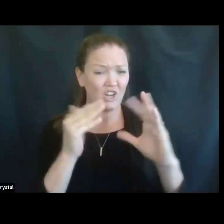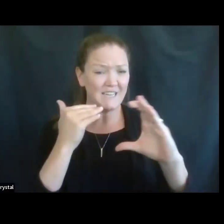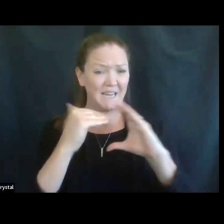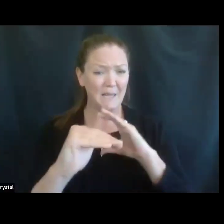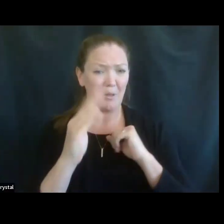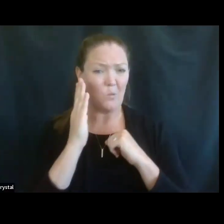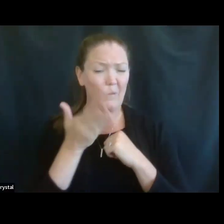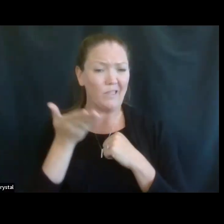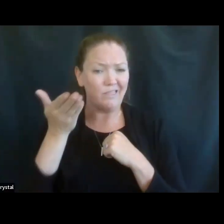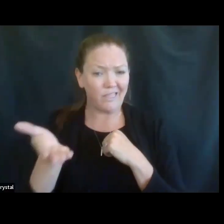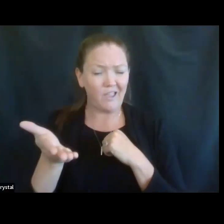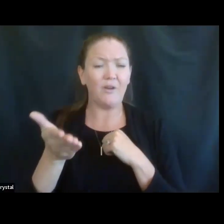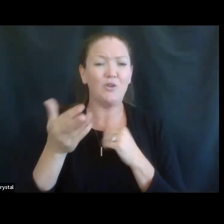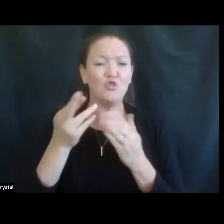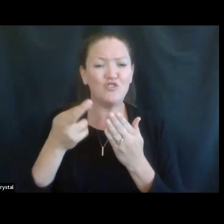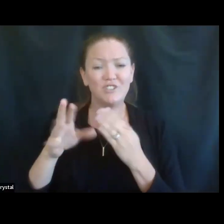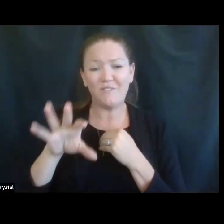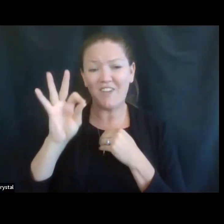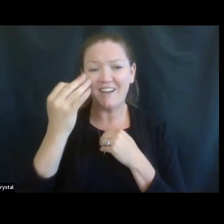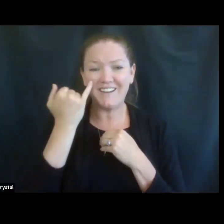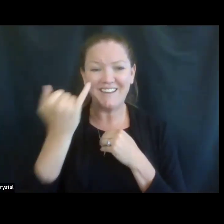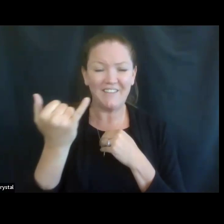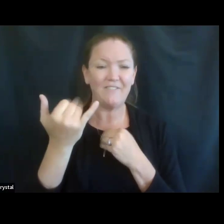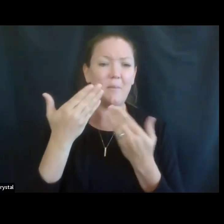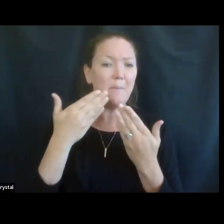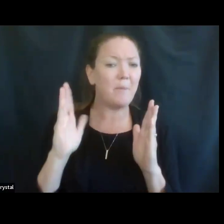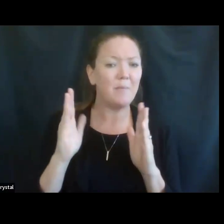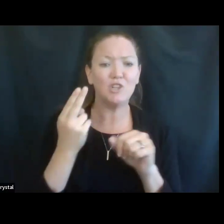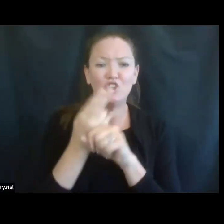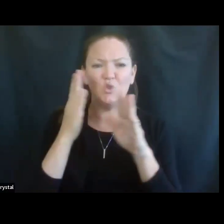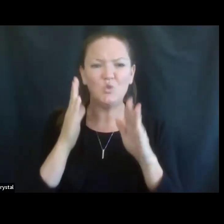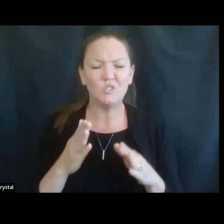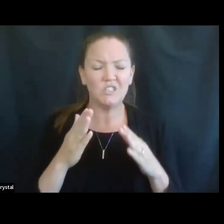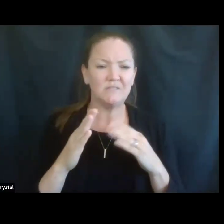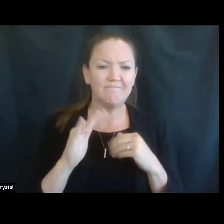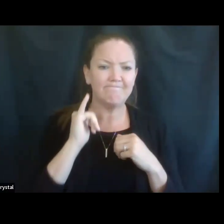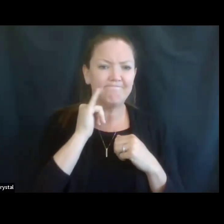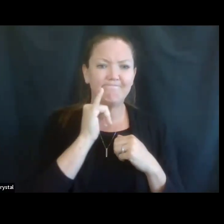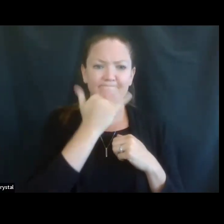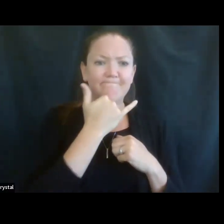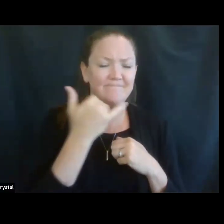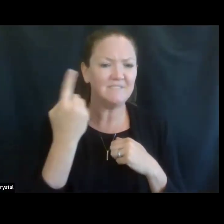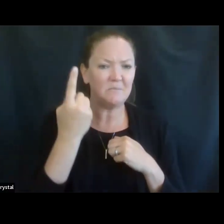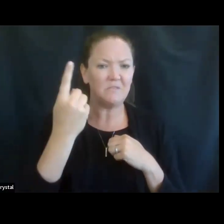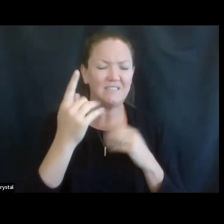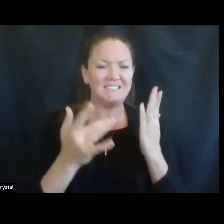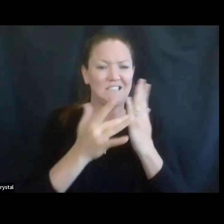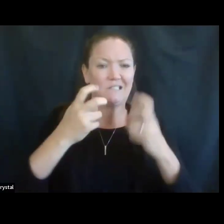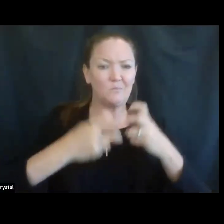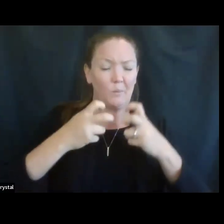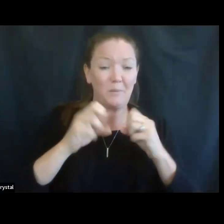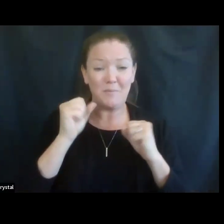on the resource finder in case public users encounter any bugs or technical issues? And I